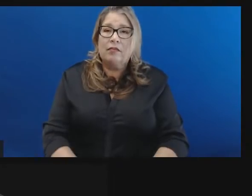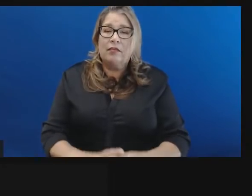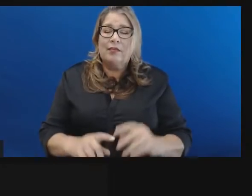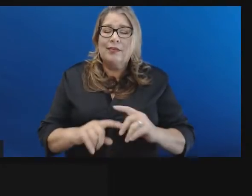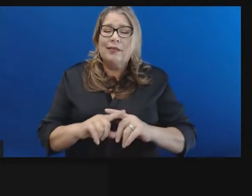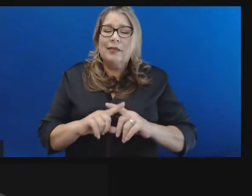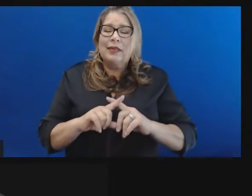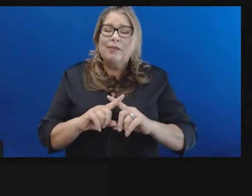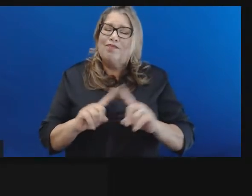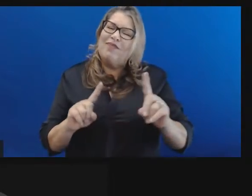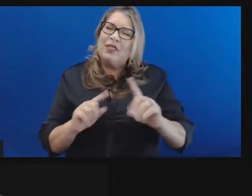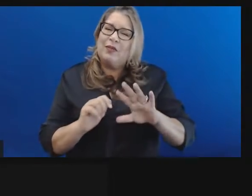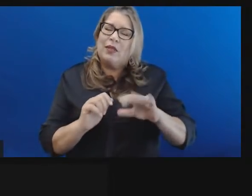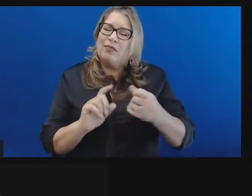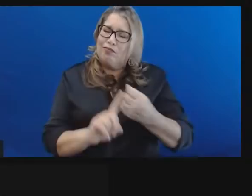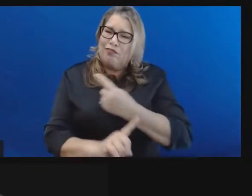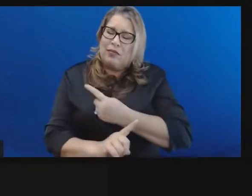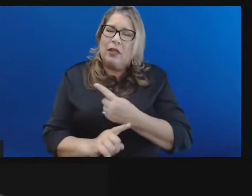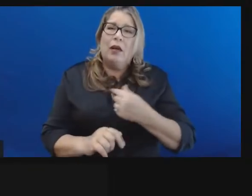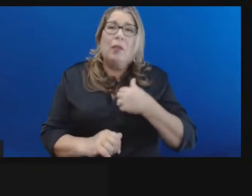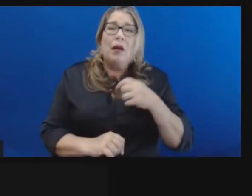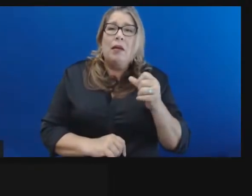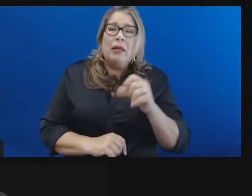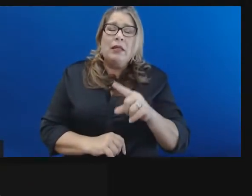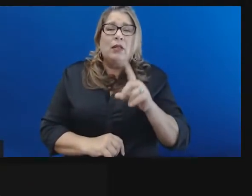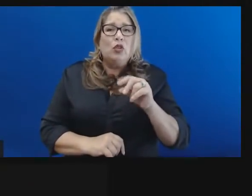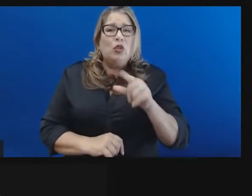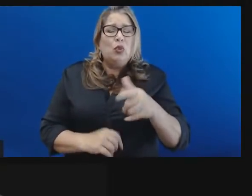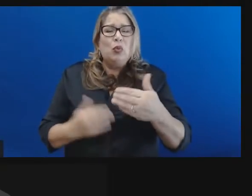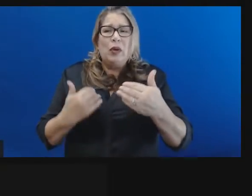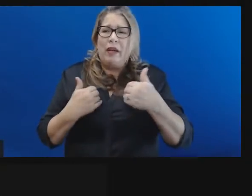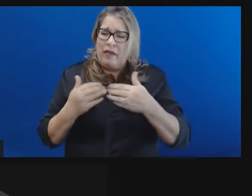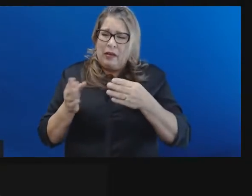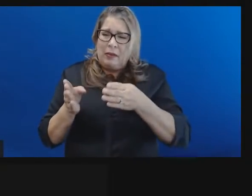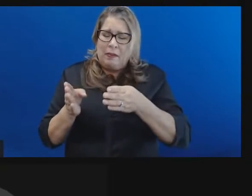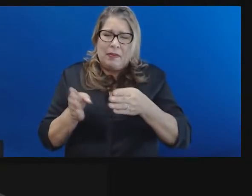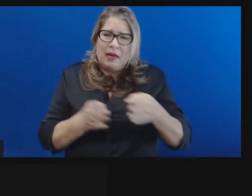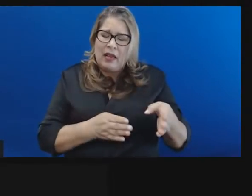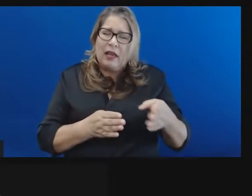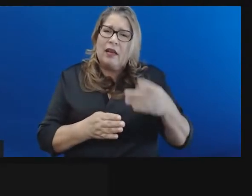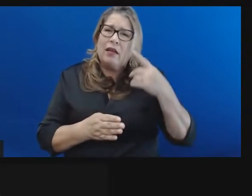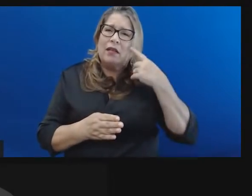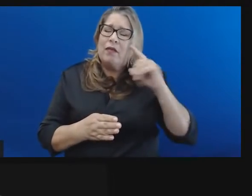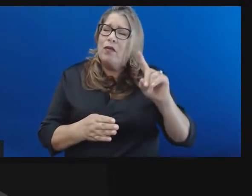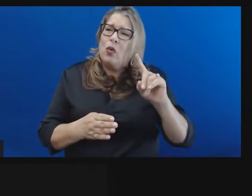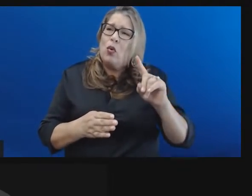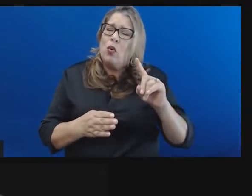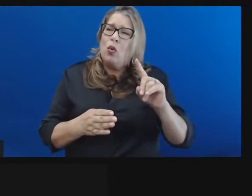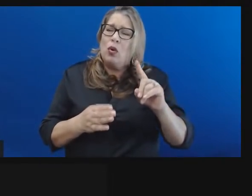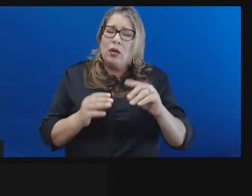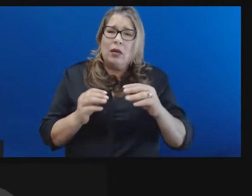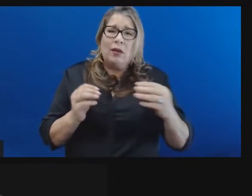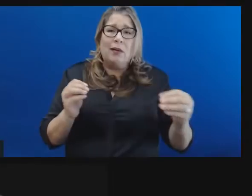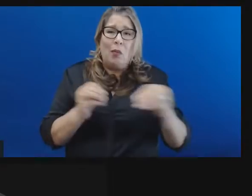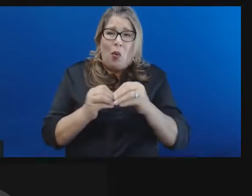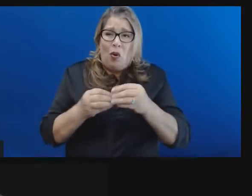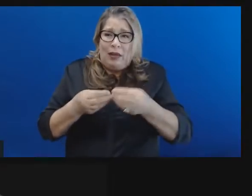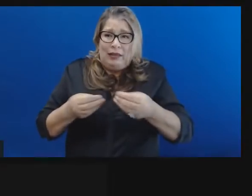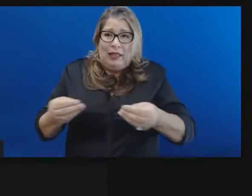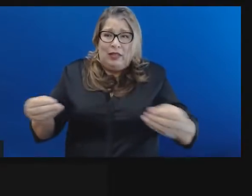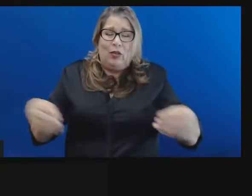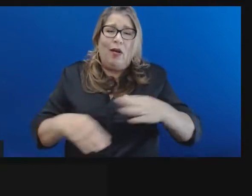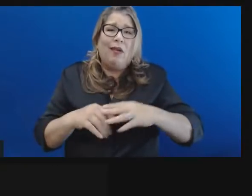more transmissible variant of the virus takes off there? And I guess, what would that look like if you had even more transmission on top of where you're